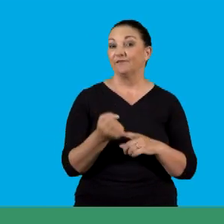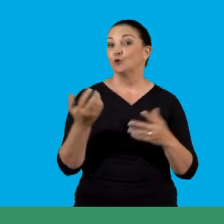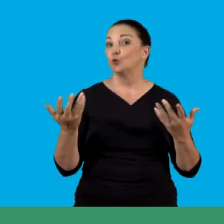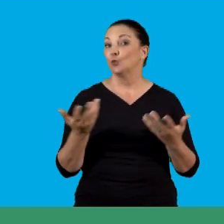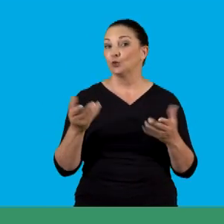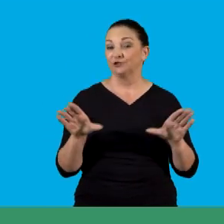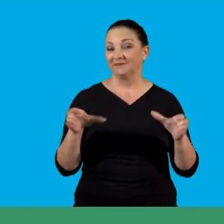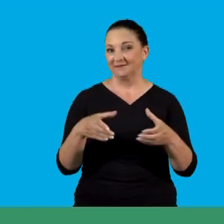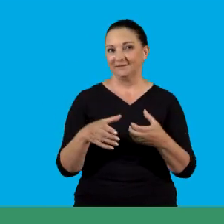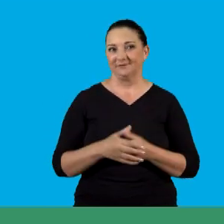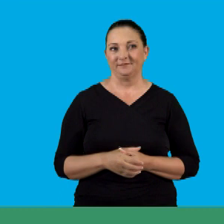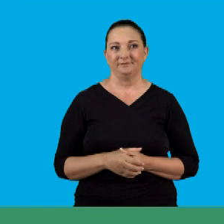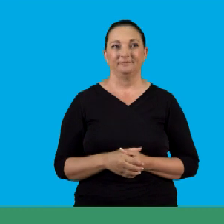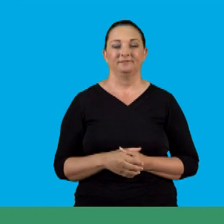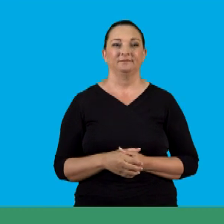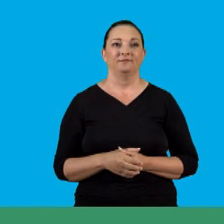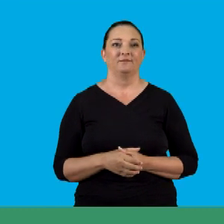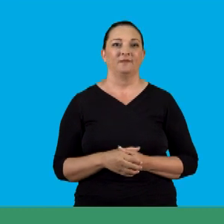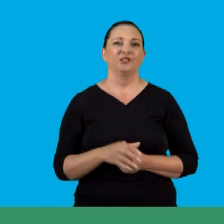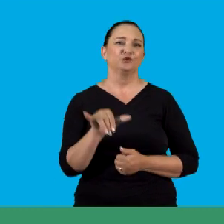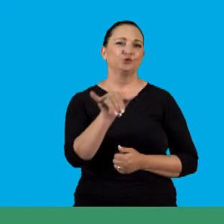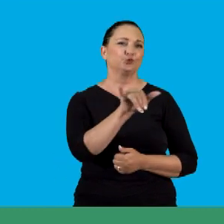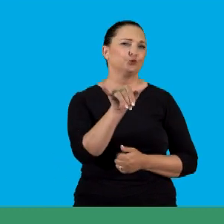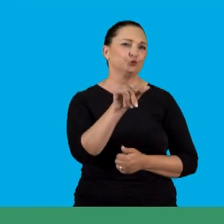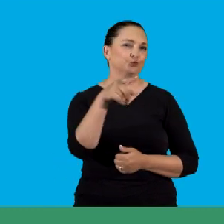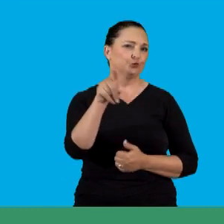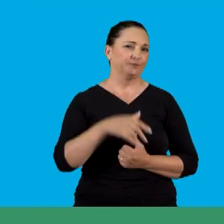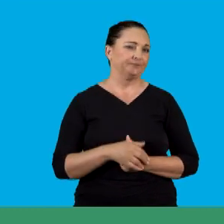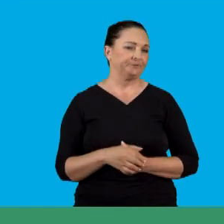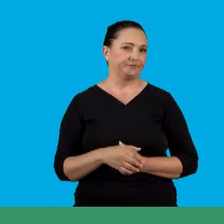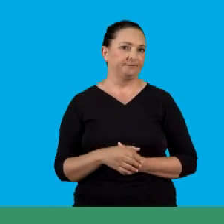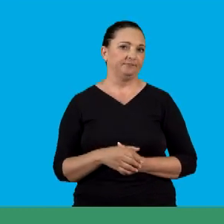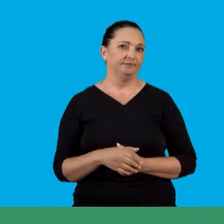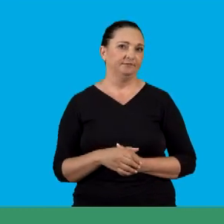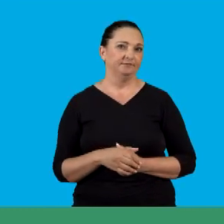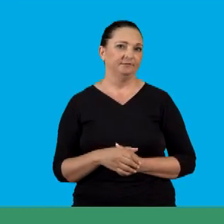sector. So which one is this one?